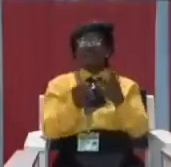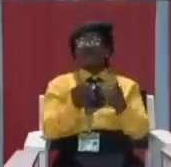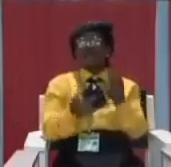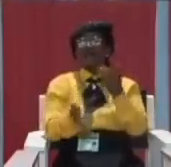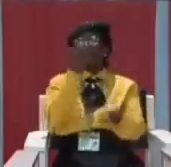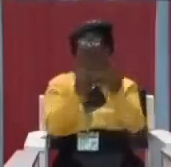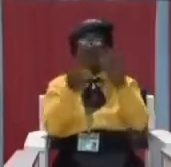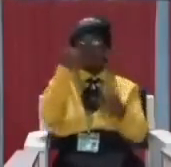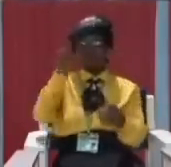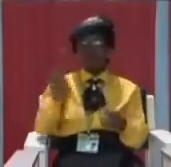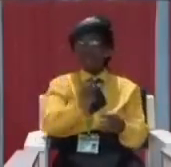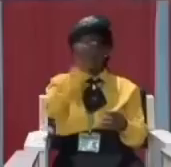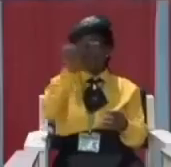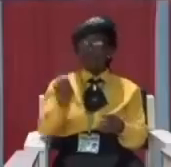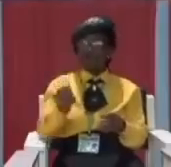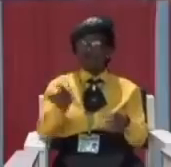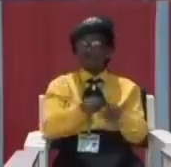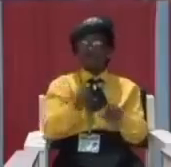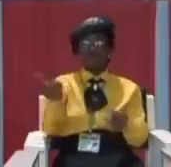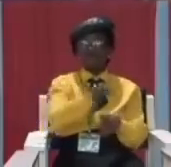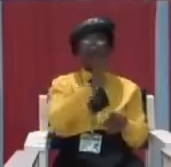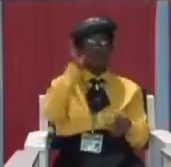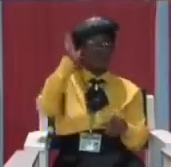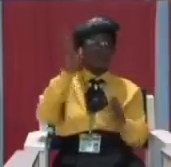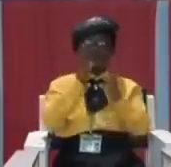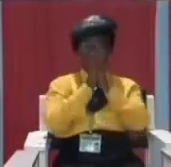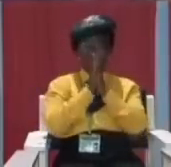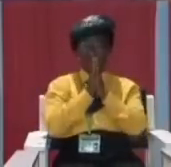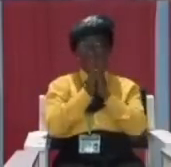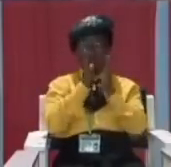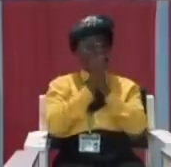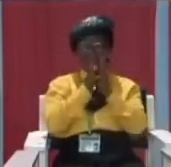And so you're going to pray prayer number 7.